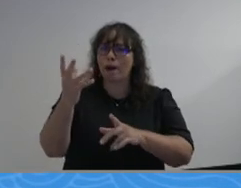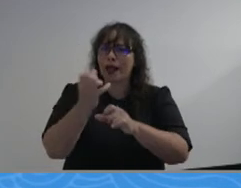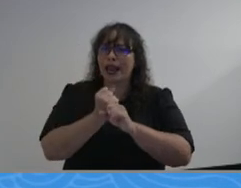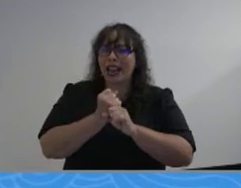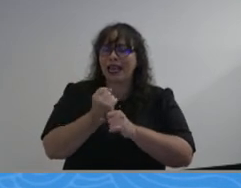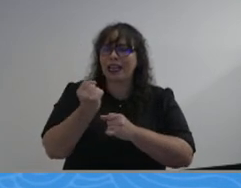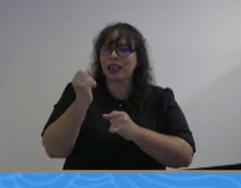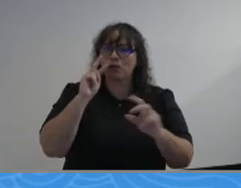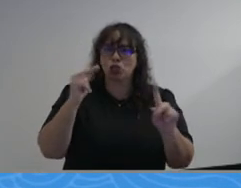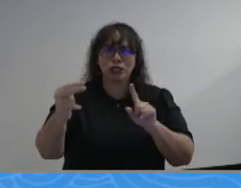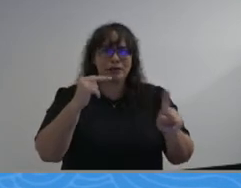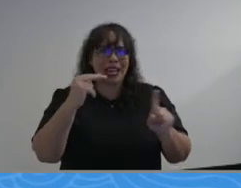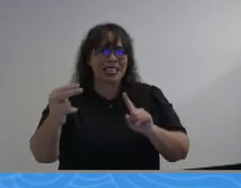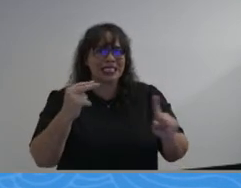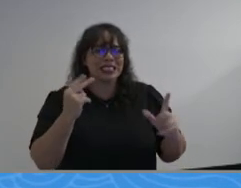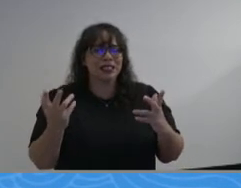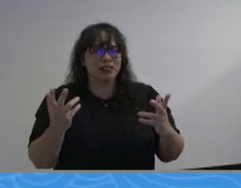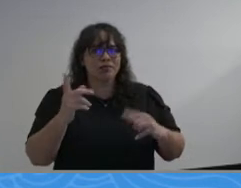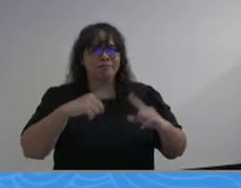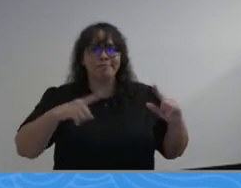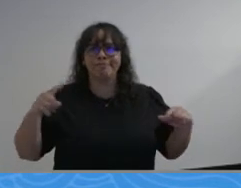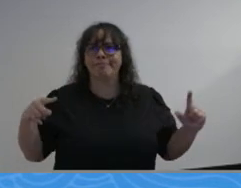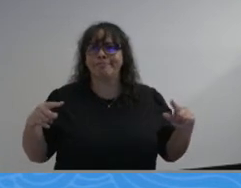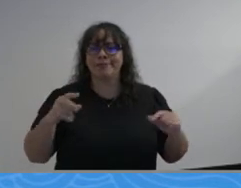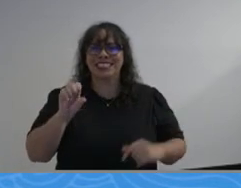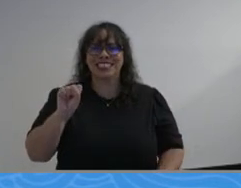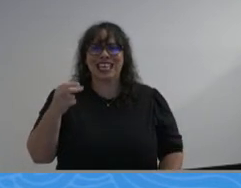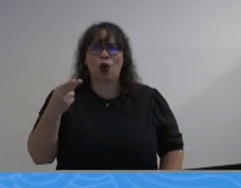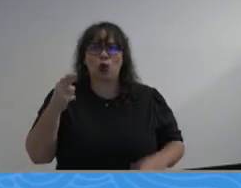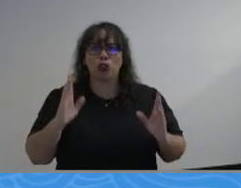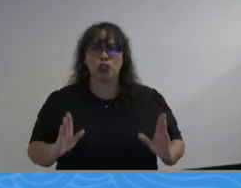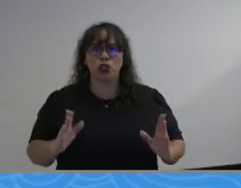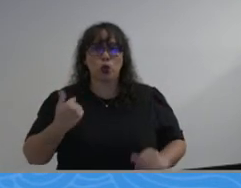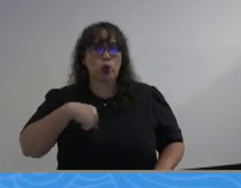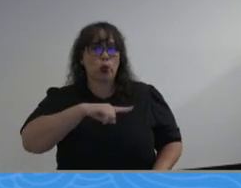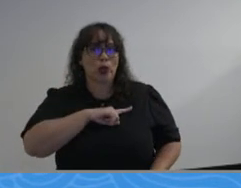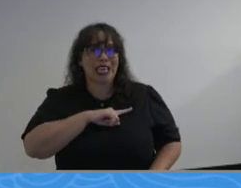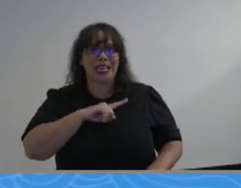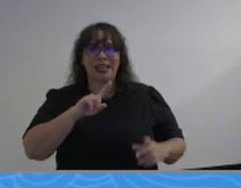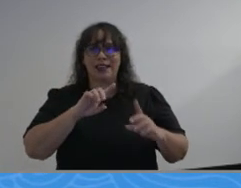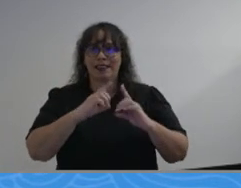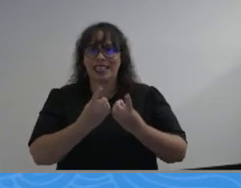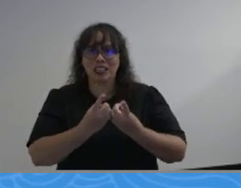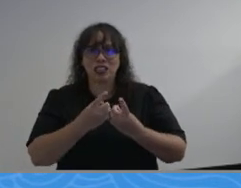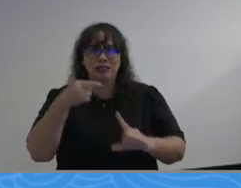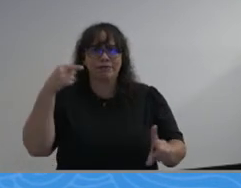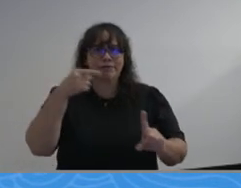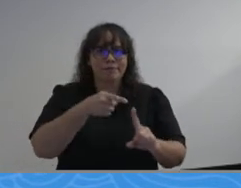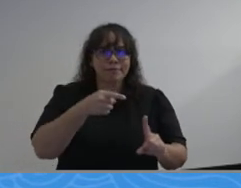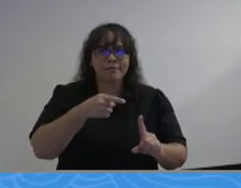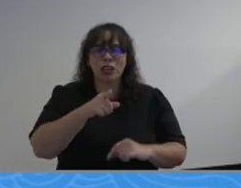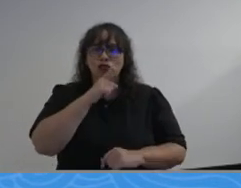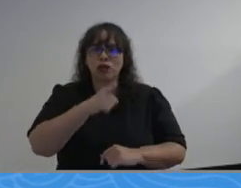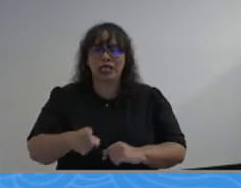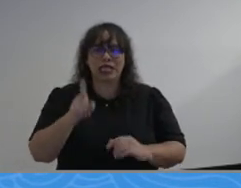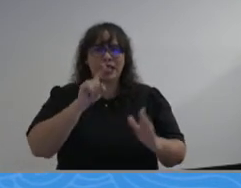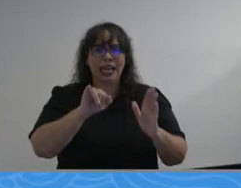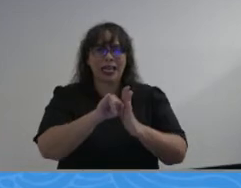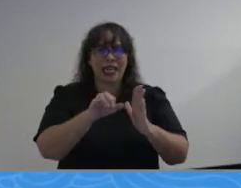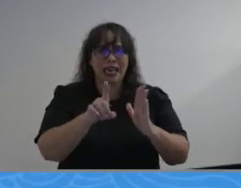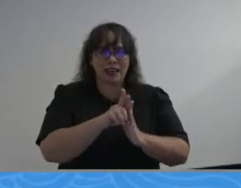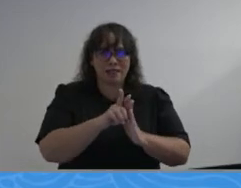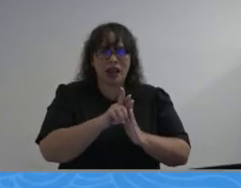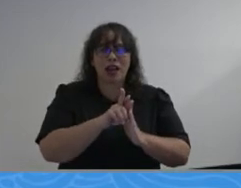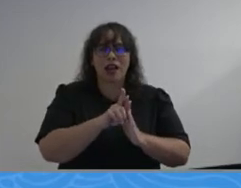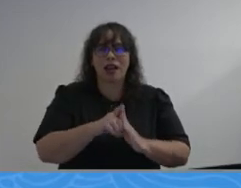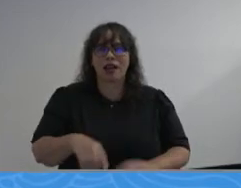key stakeholders. And when I say we, the district, I know specifically we have really identified